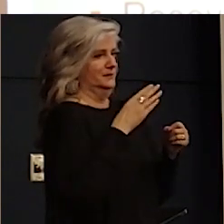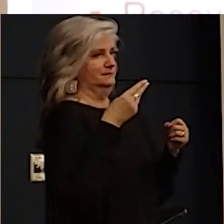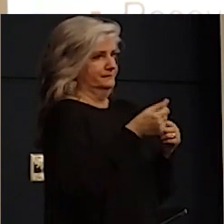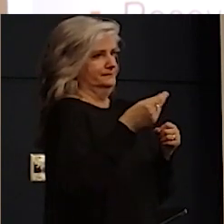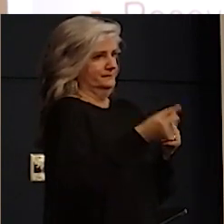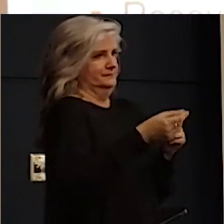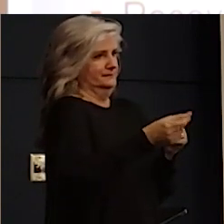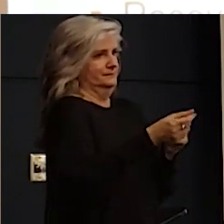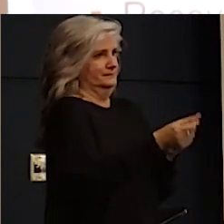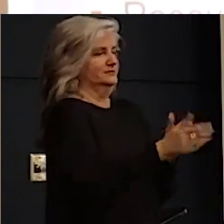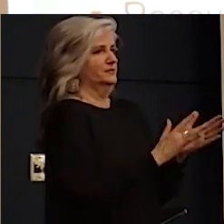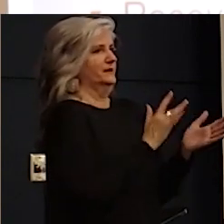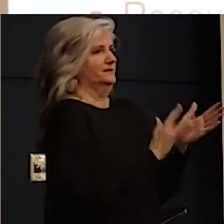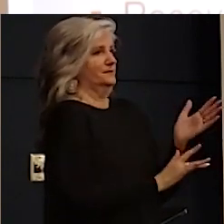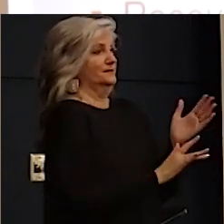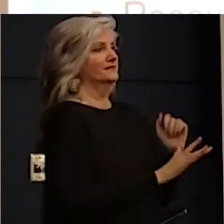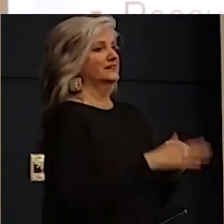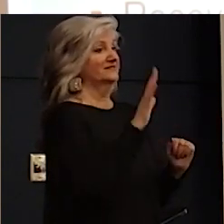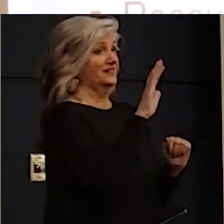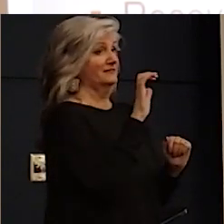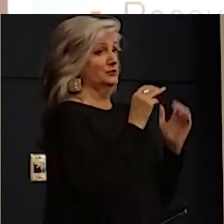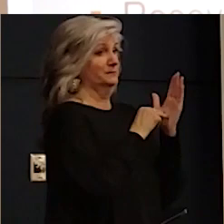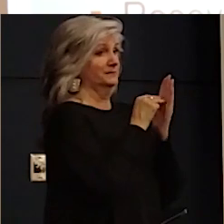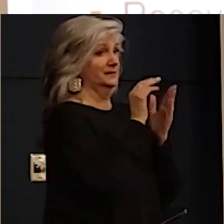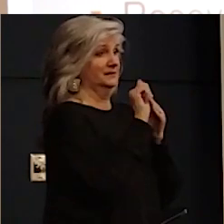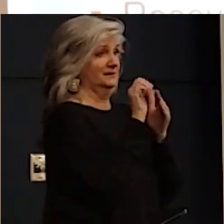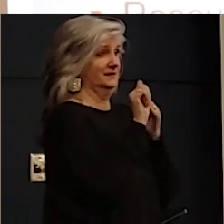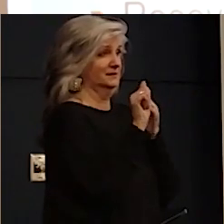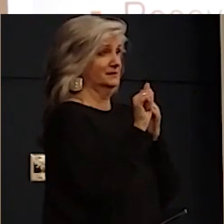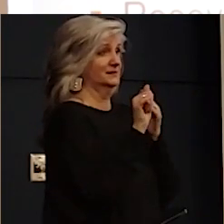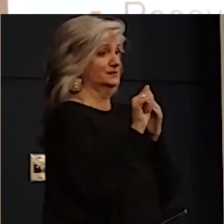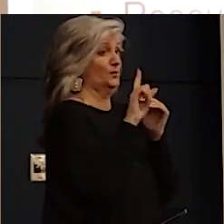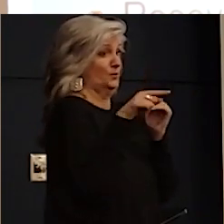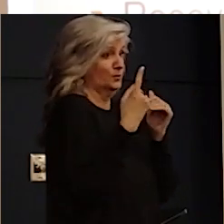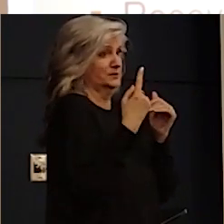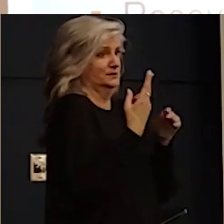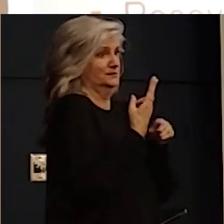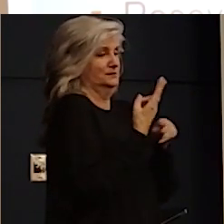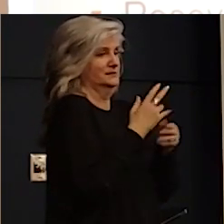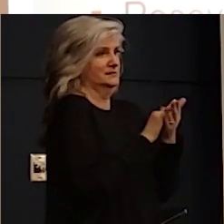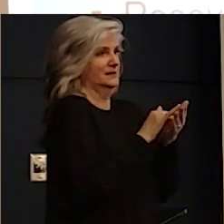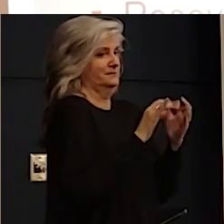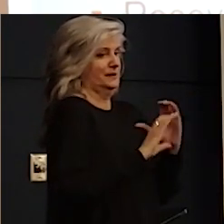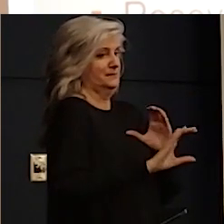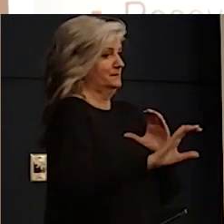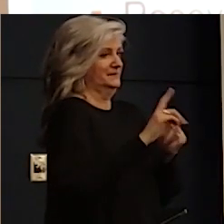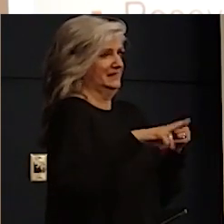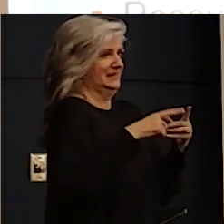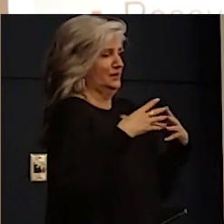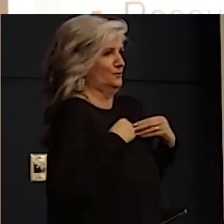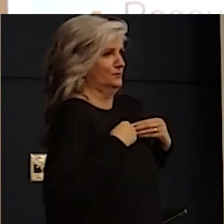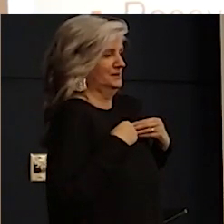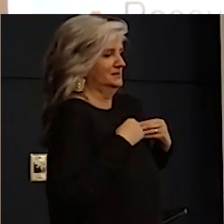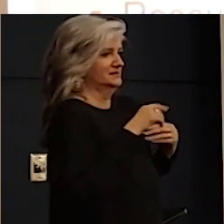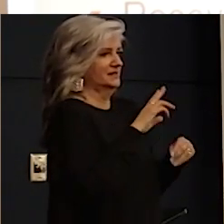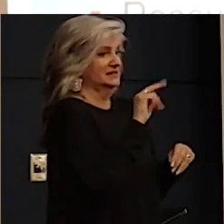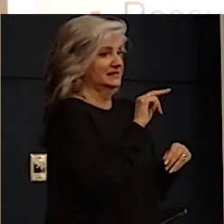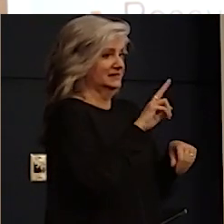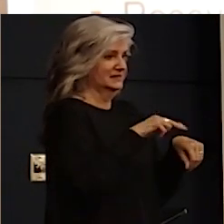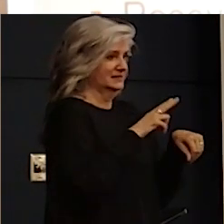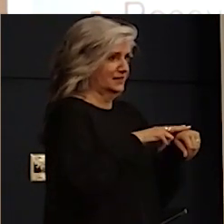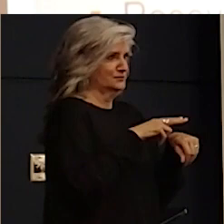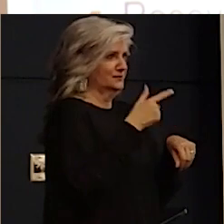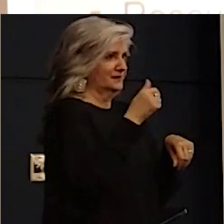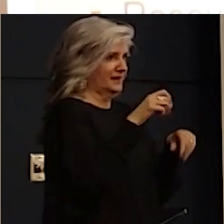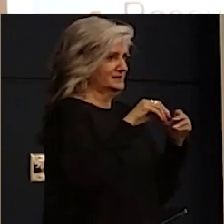building that pipeline for them. That's going to be over $500 million just to use the pipeline. They don't get to own it. That's not for the natural gas that's in the pipeline going to the